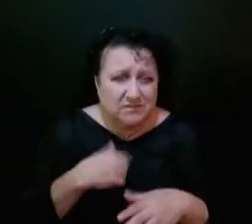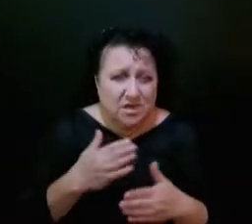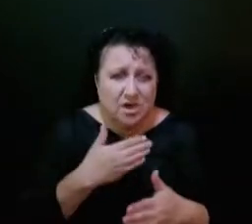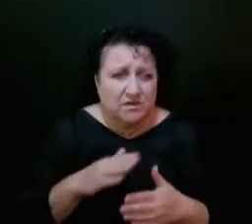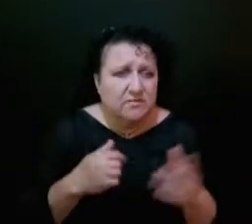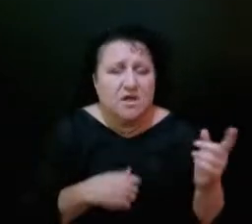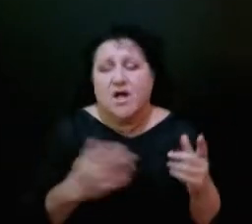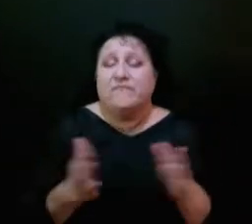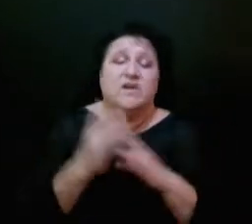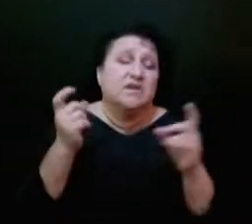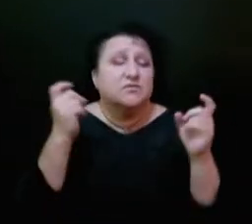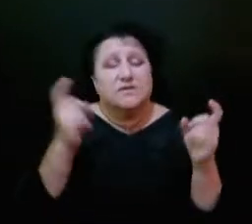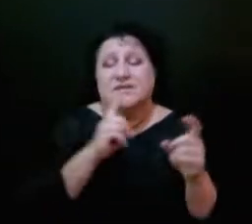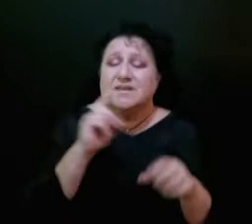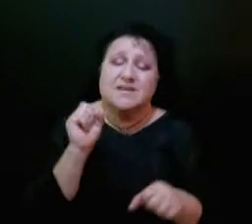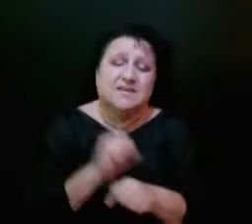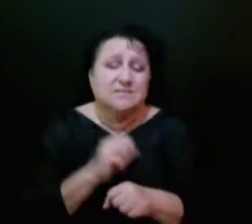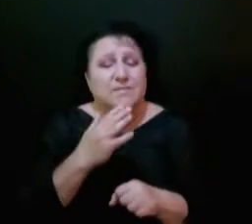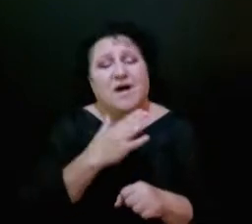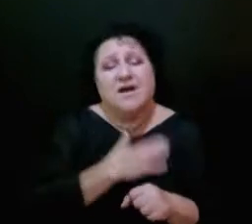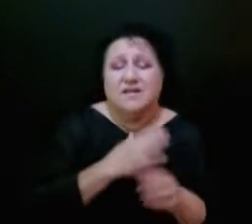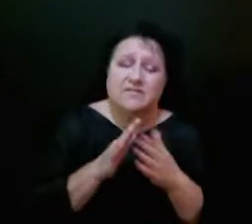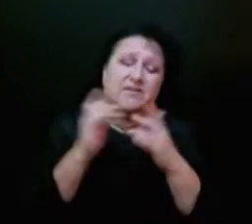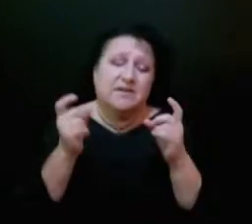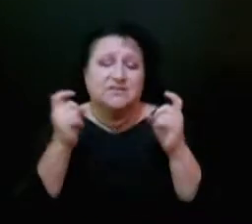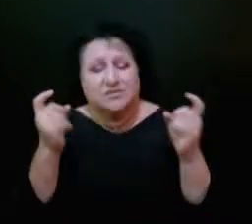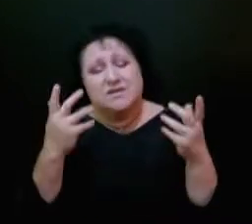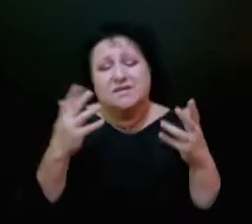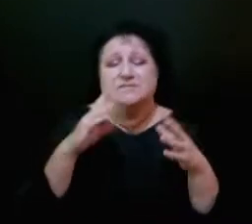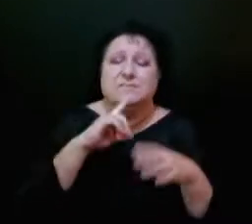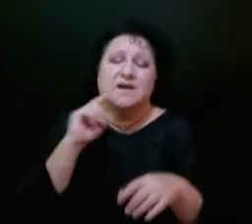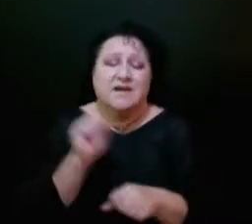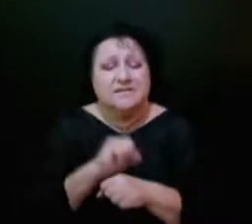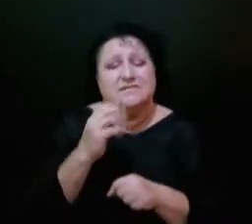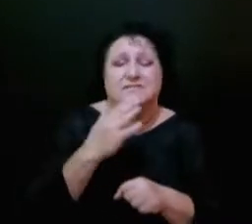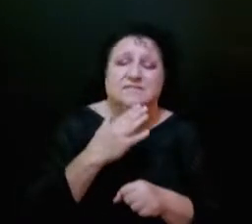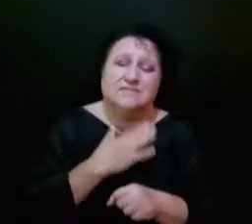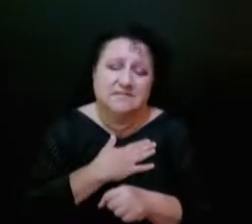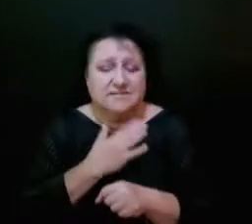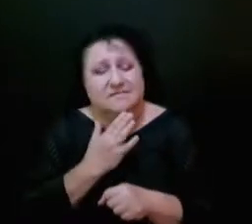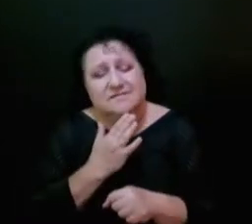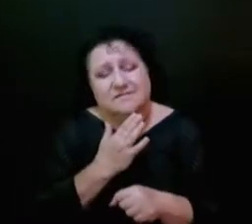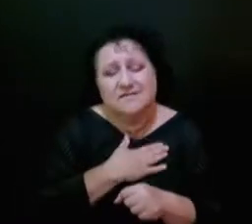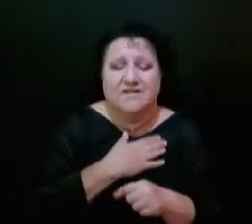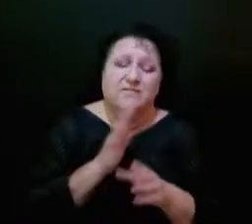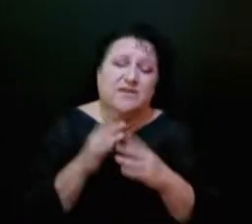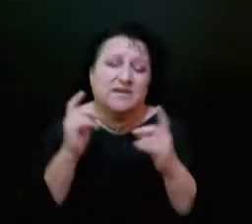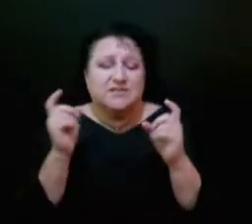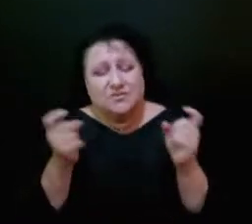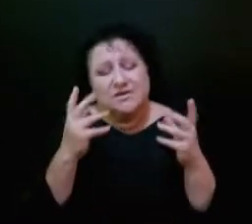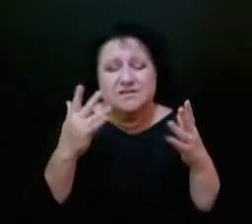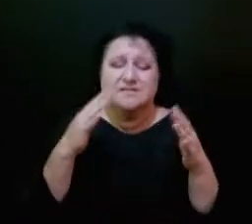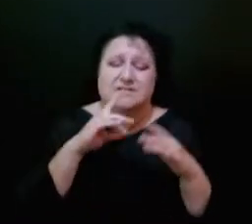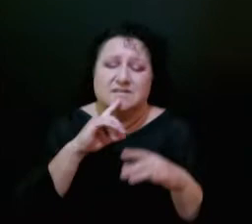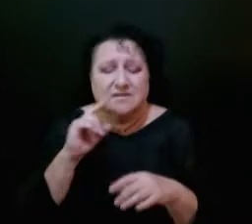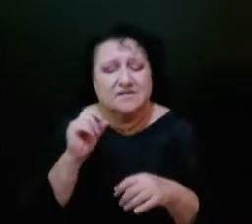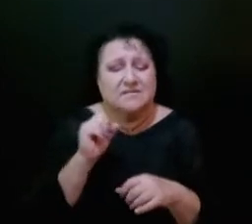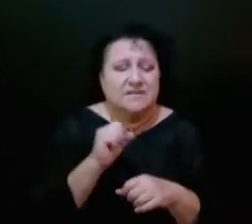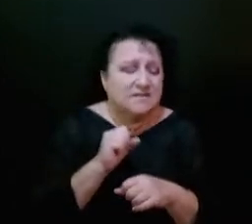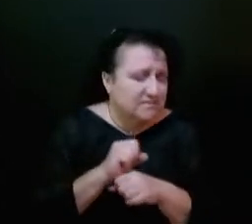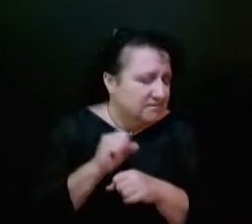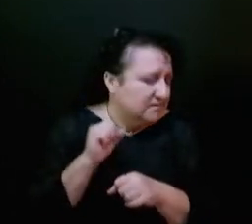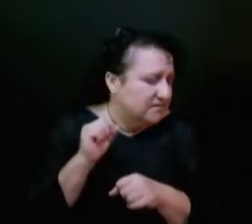"Victory is mine. Victory is mine. Victory